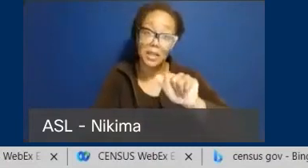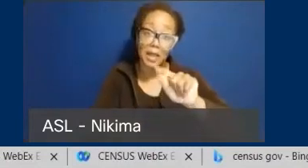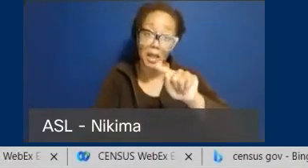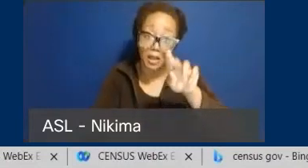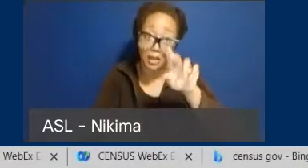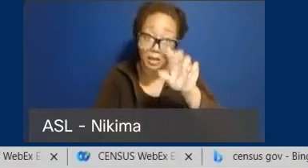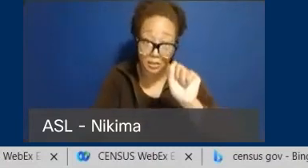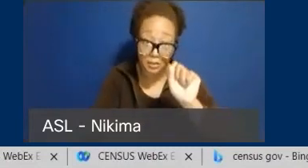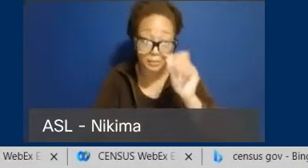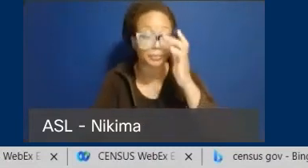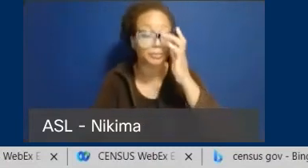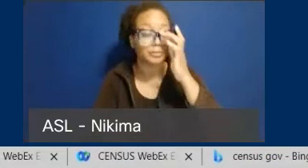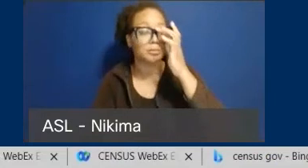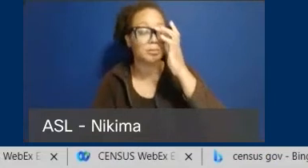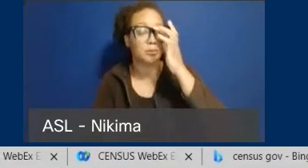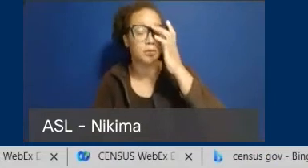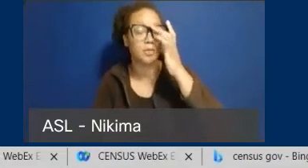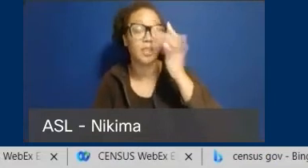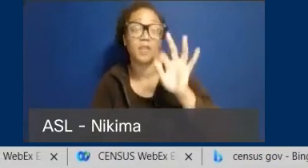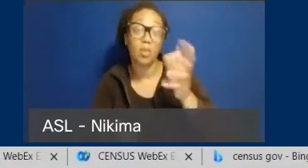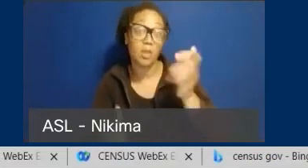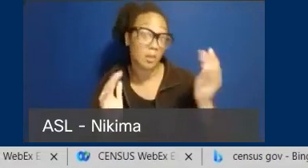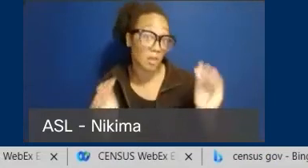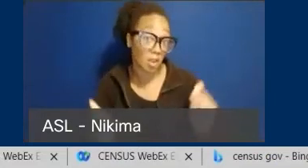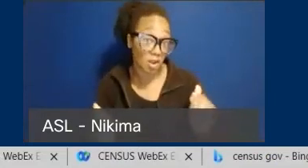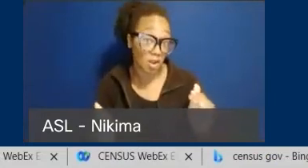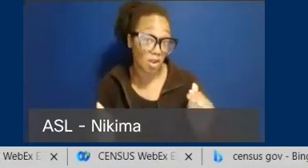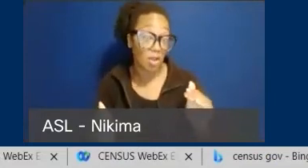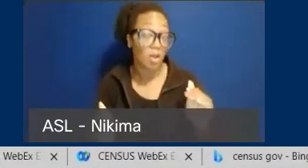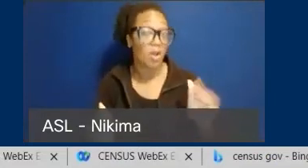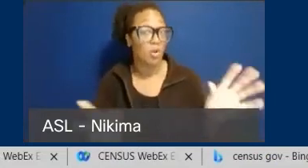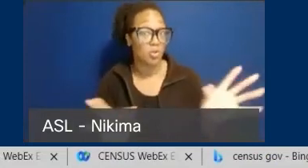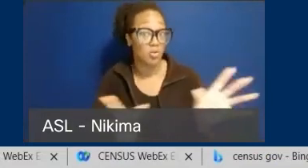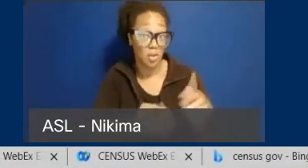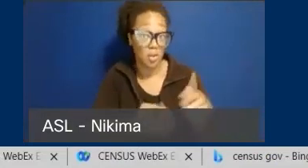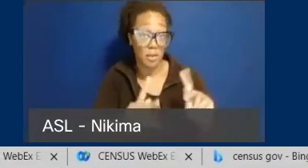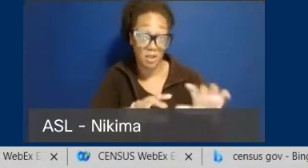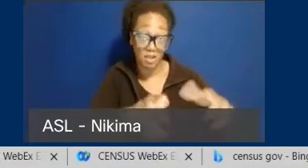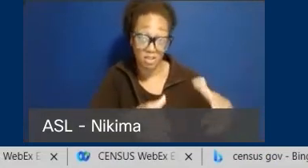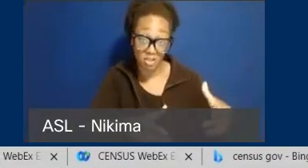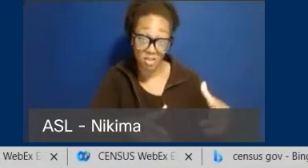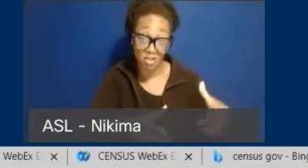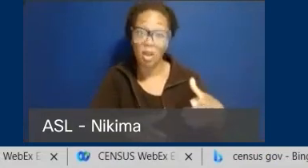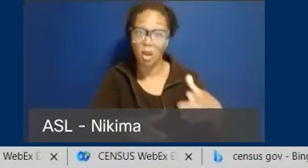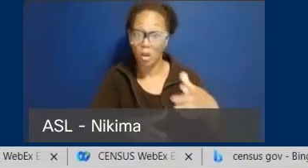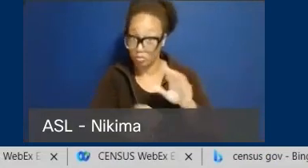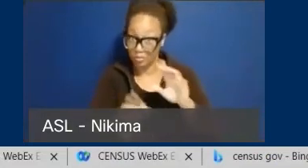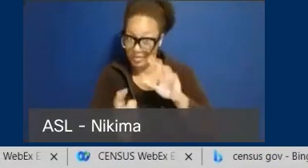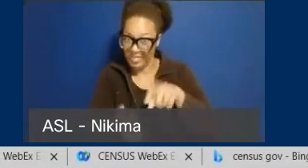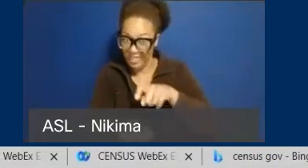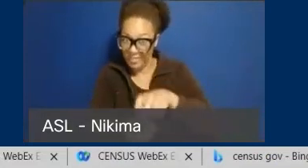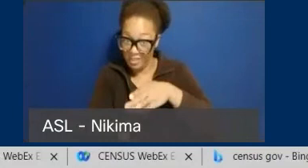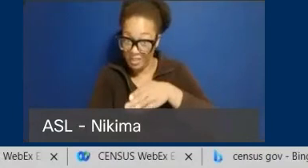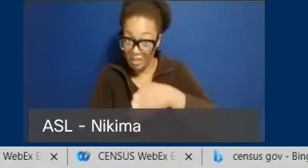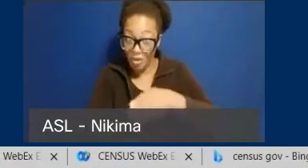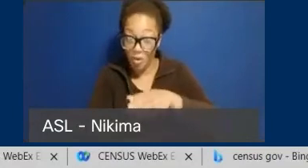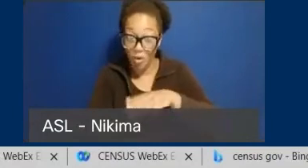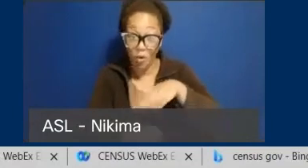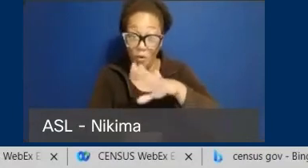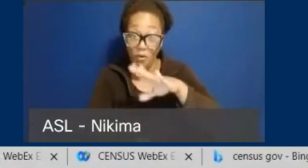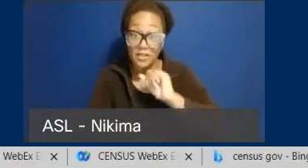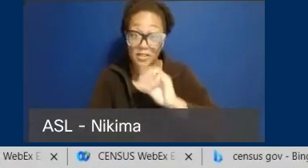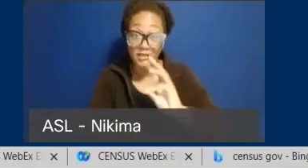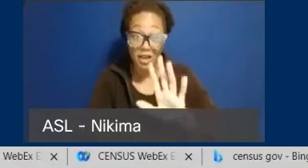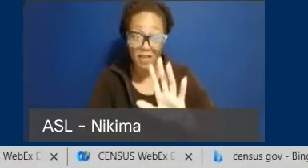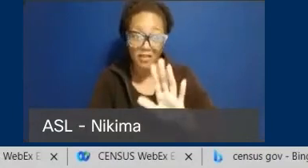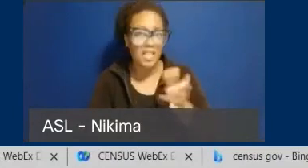And then if you wanted to compare both your total population with your 65 and over, this is a really good table